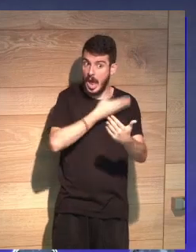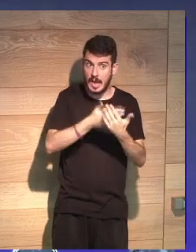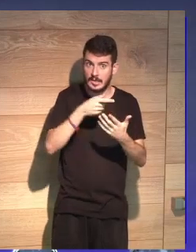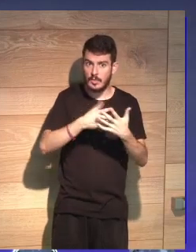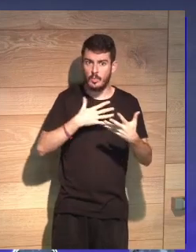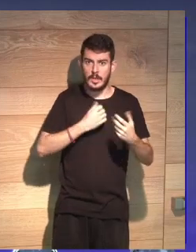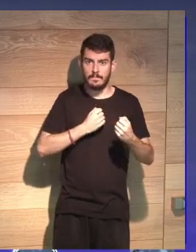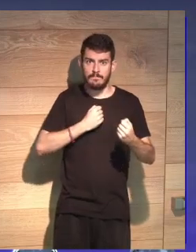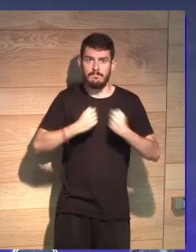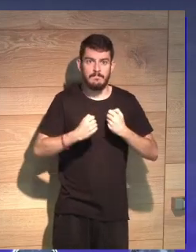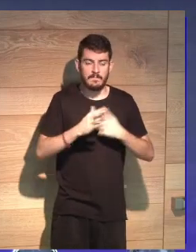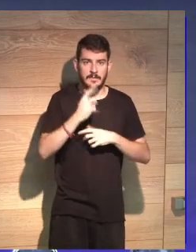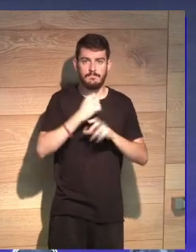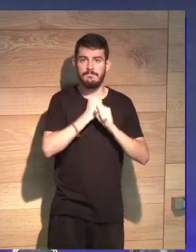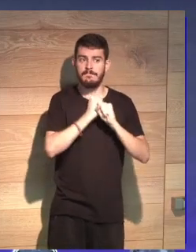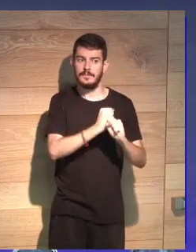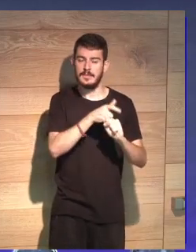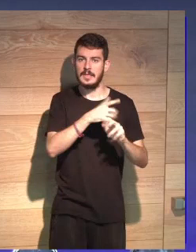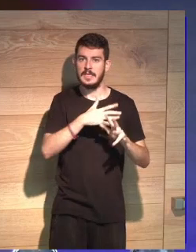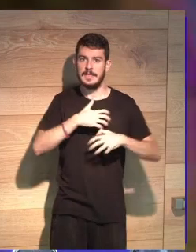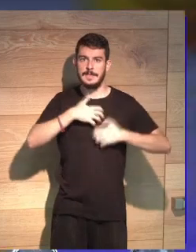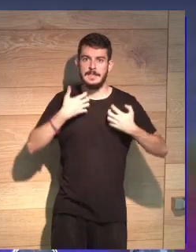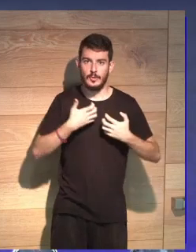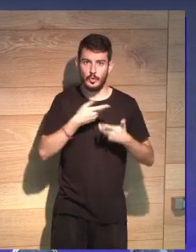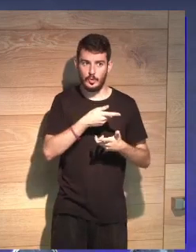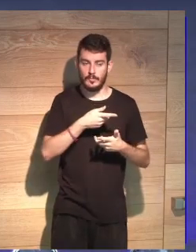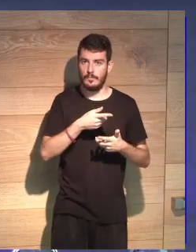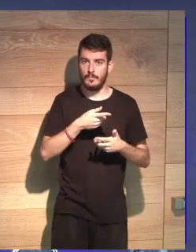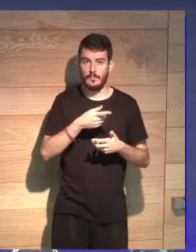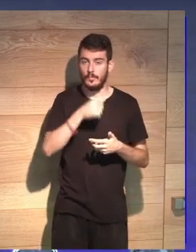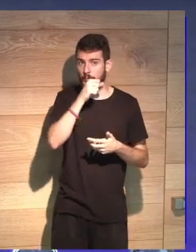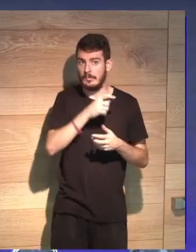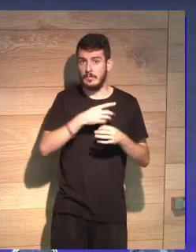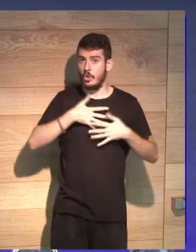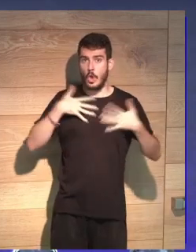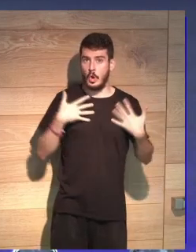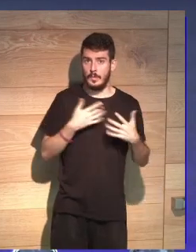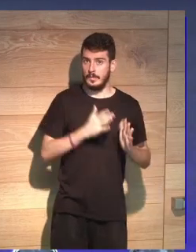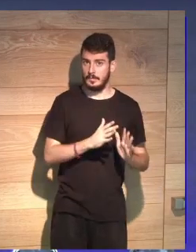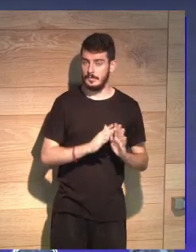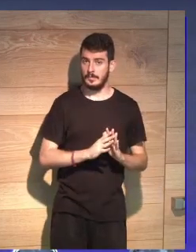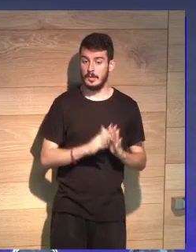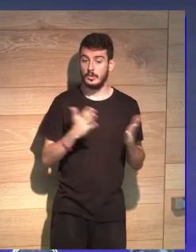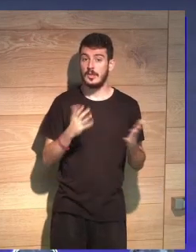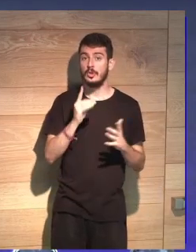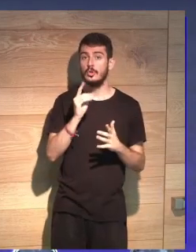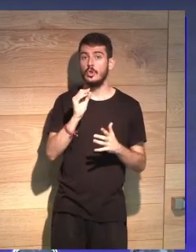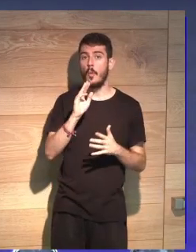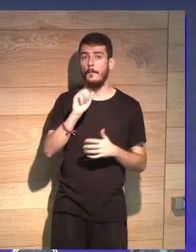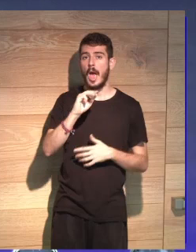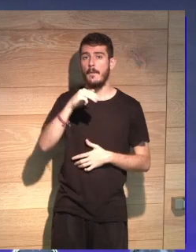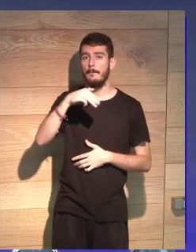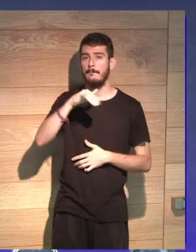very impulsive. We are dependent on our instinctive part or on our emotional